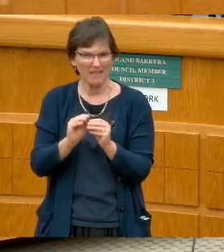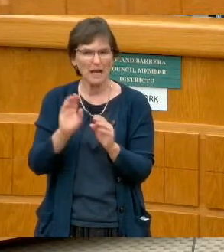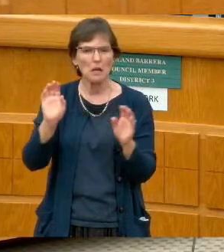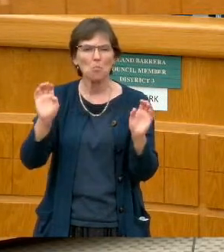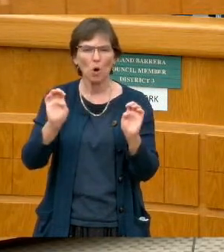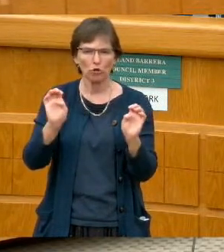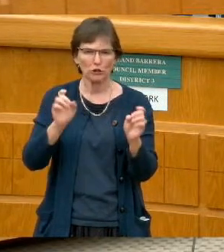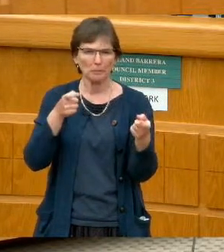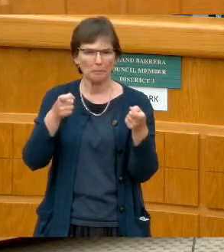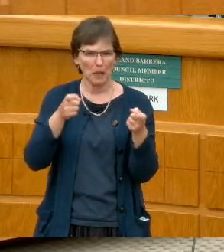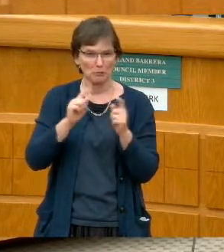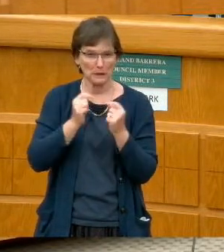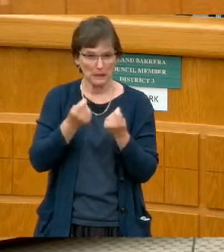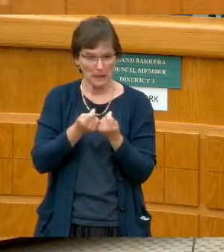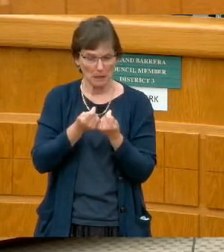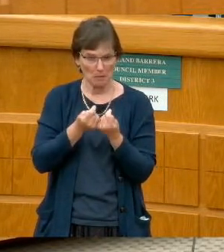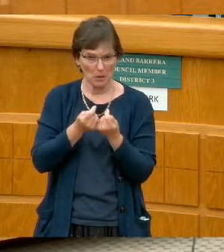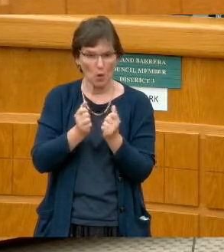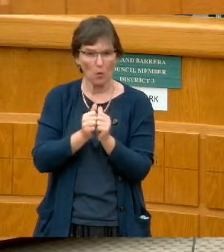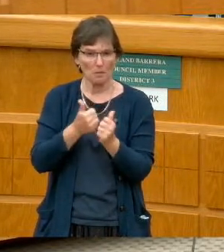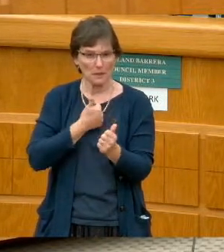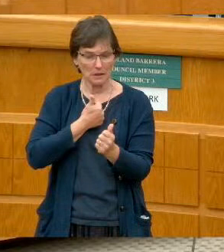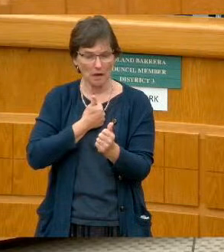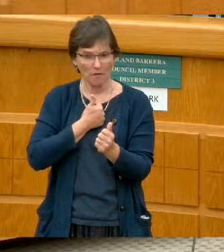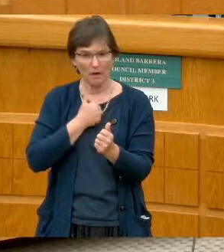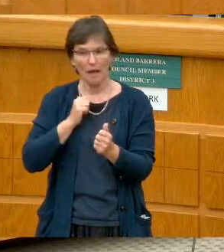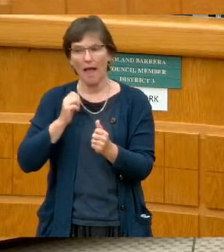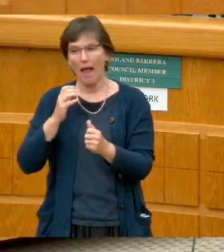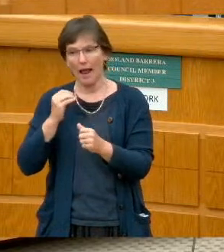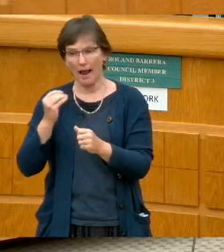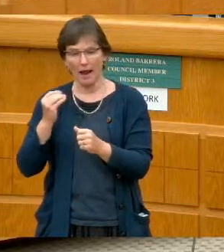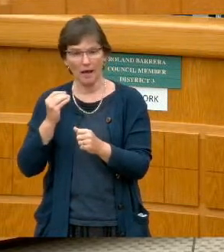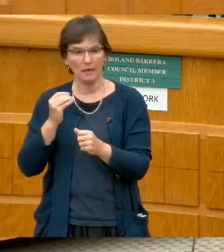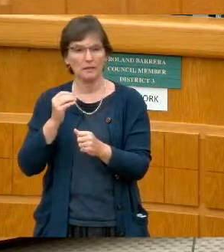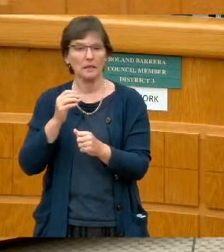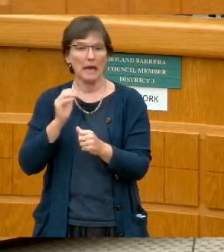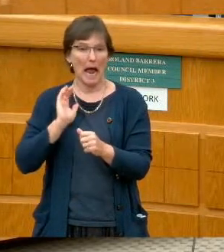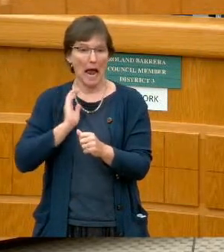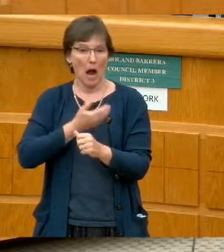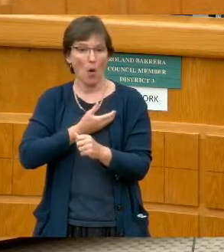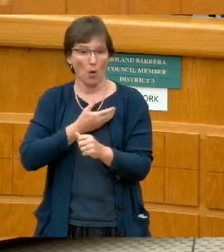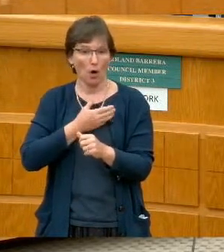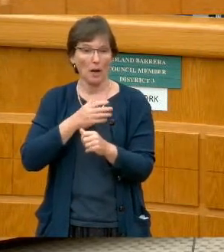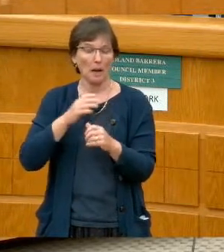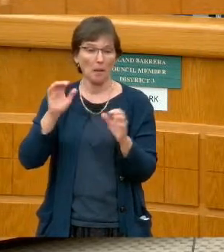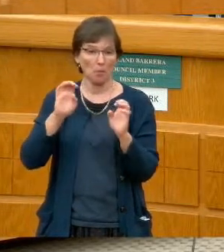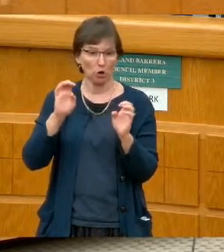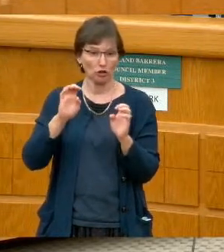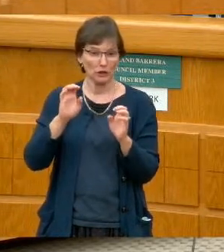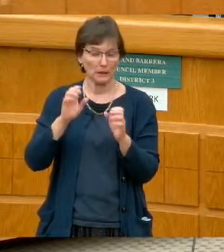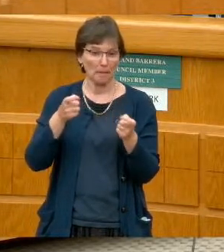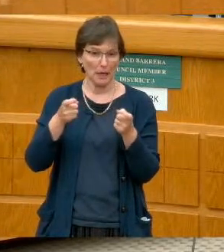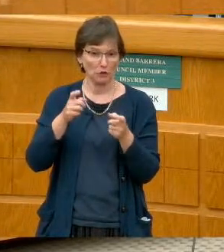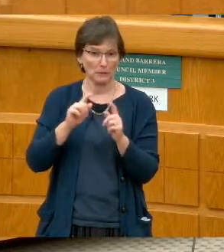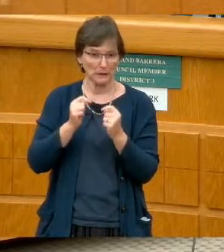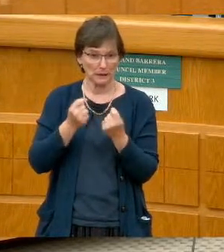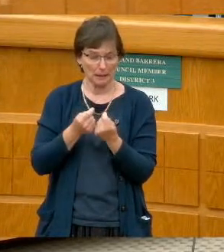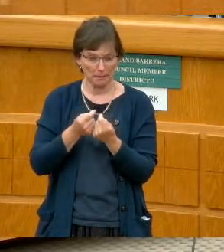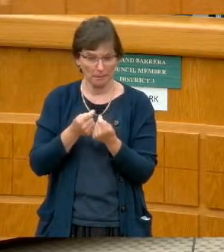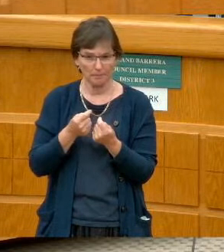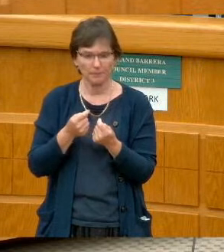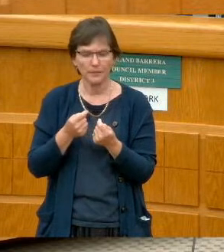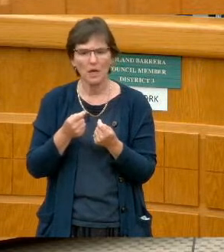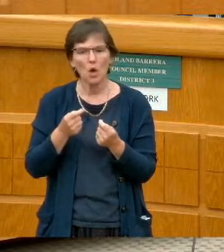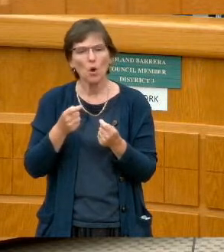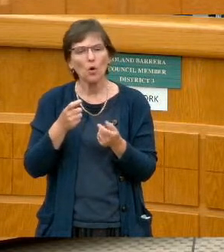joined together in this emergency management team was myself and our emergency manager, Melissa Munguia. And we